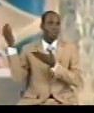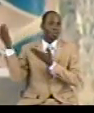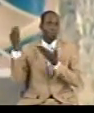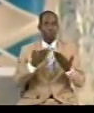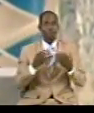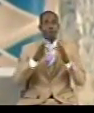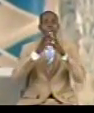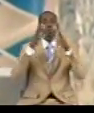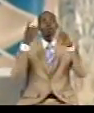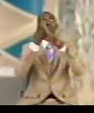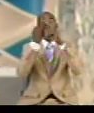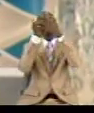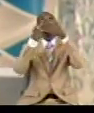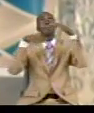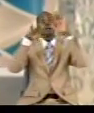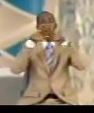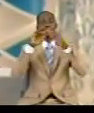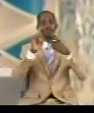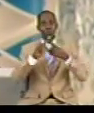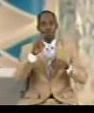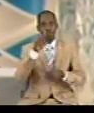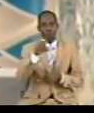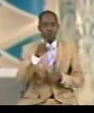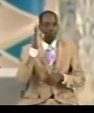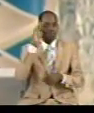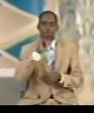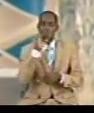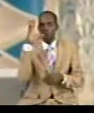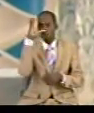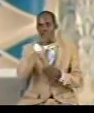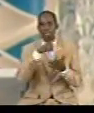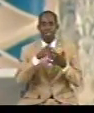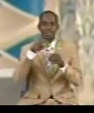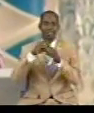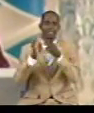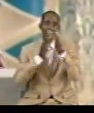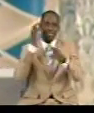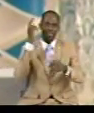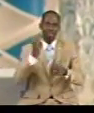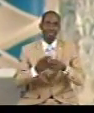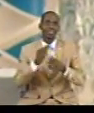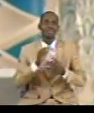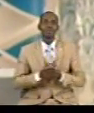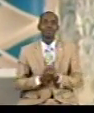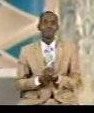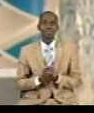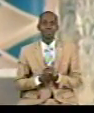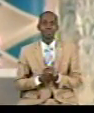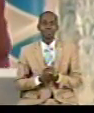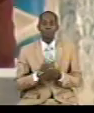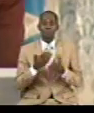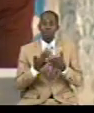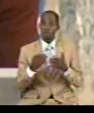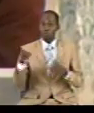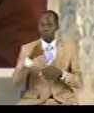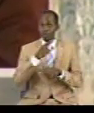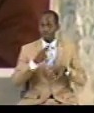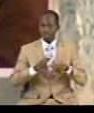you. And you will not miss it in Jesus' name.